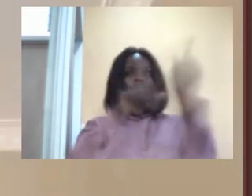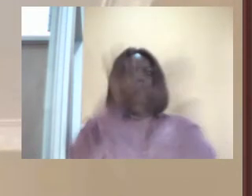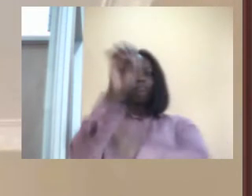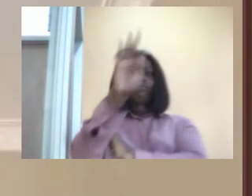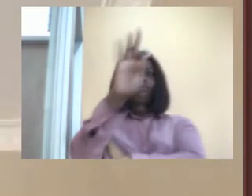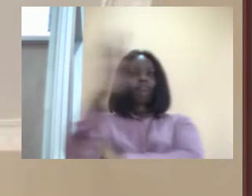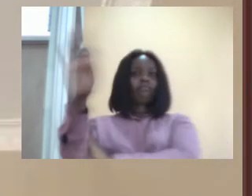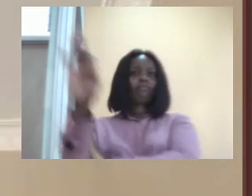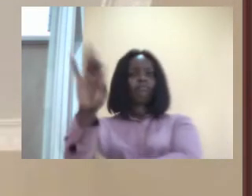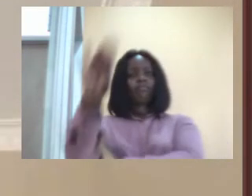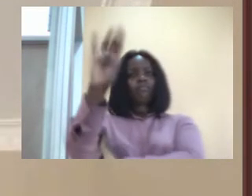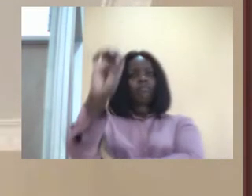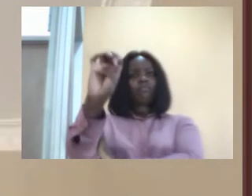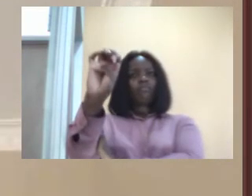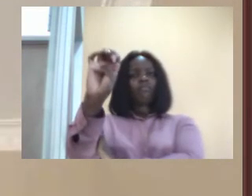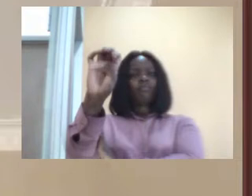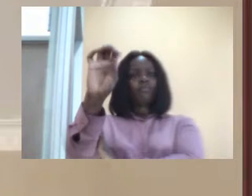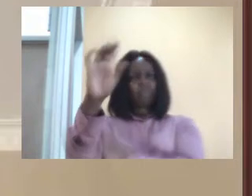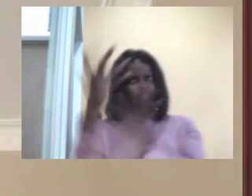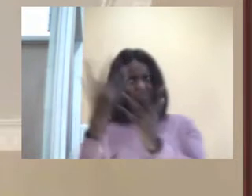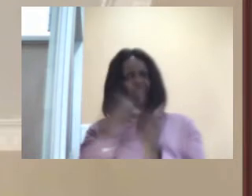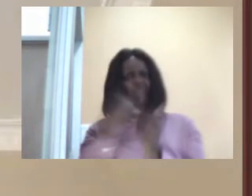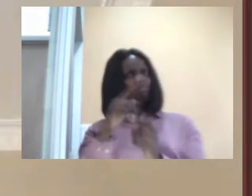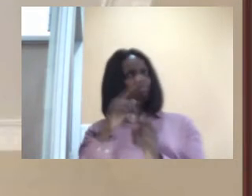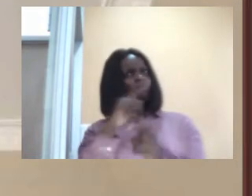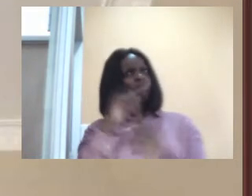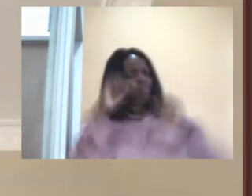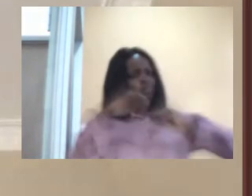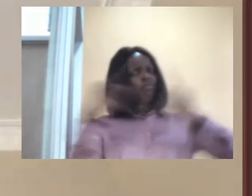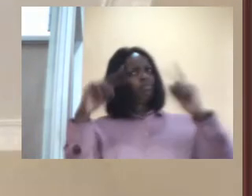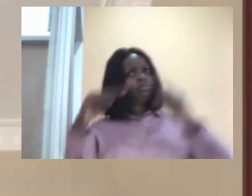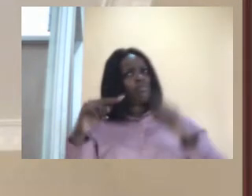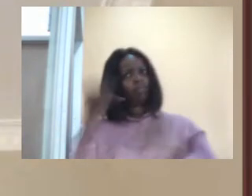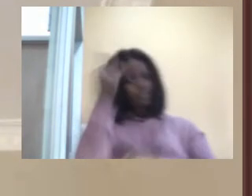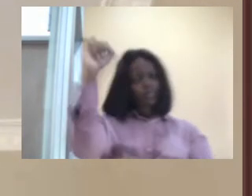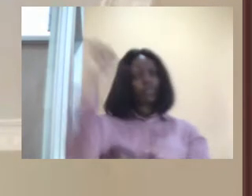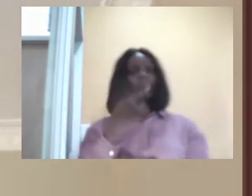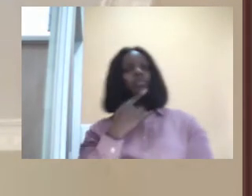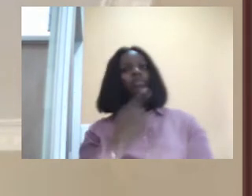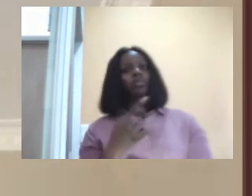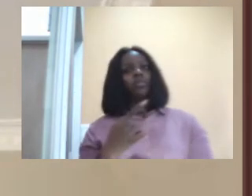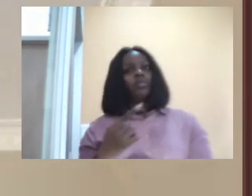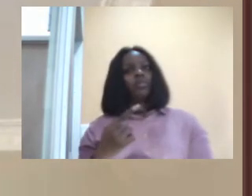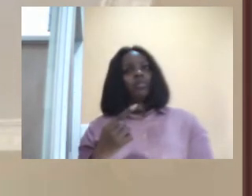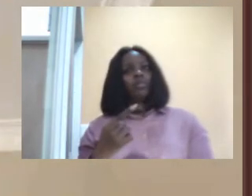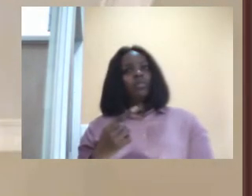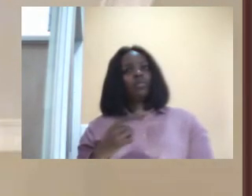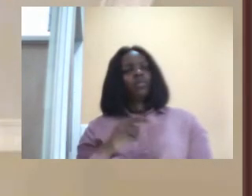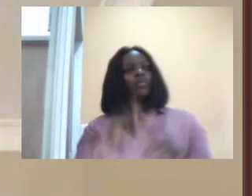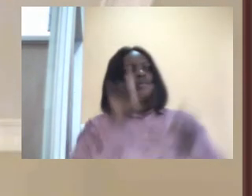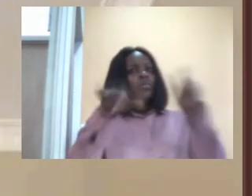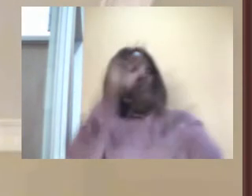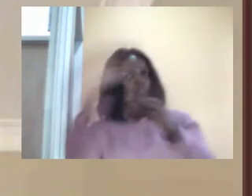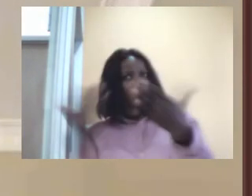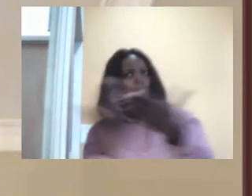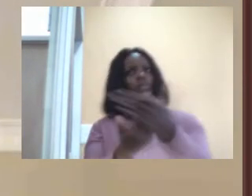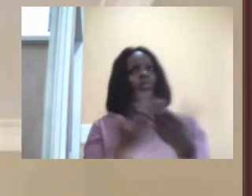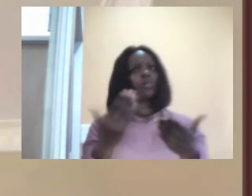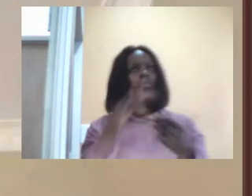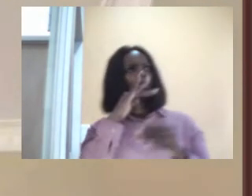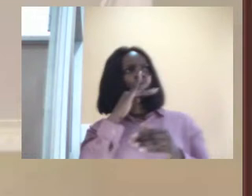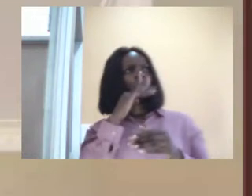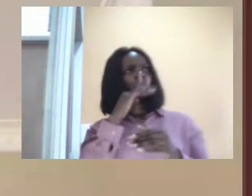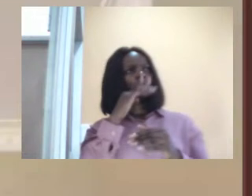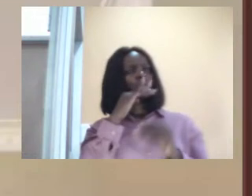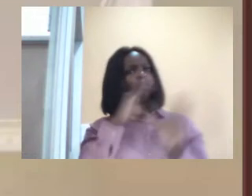EFF is addressing and is also contradicting himself. He even used the term tenderpreneurs, which is the concept of those mentally